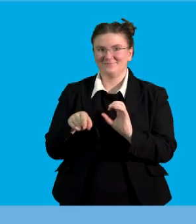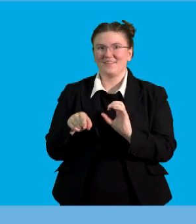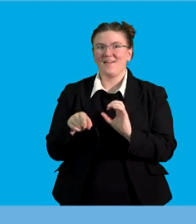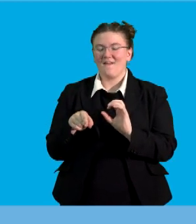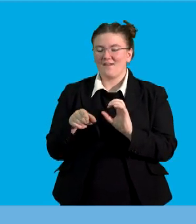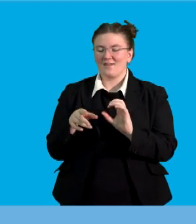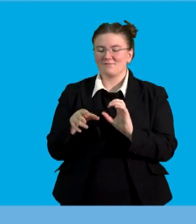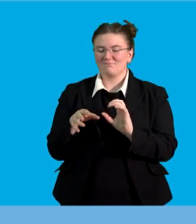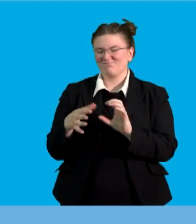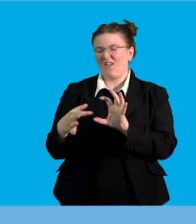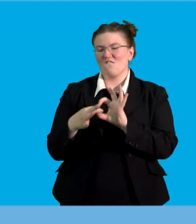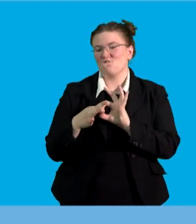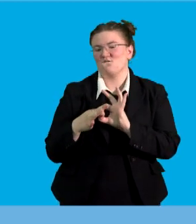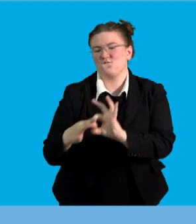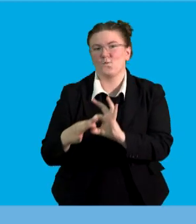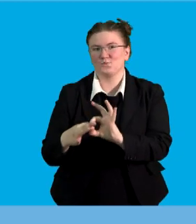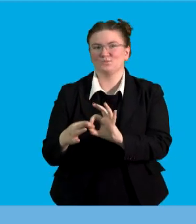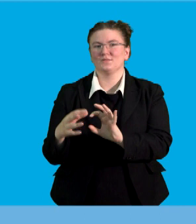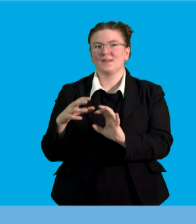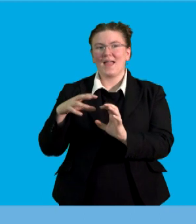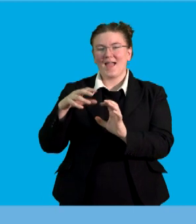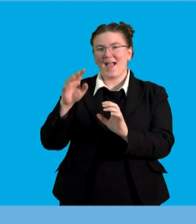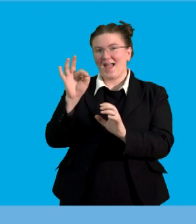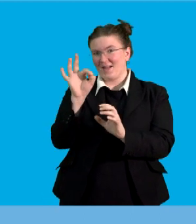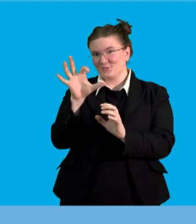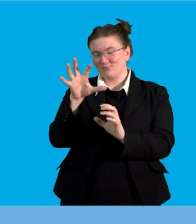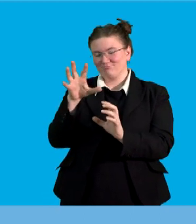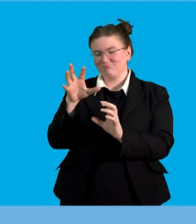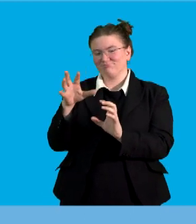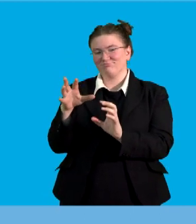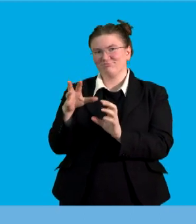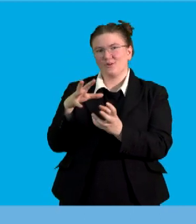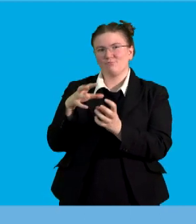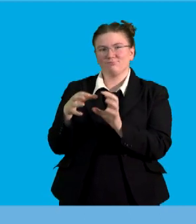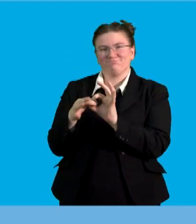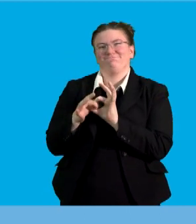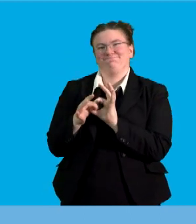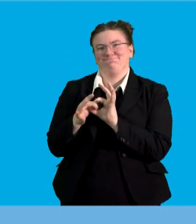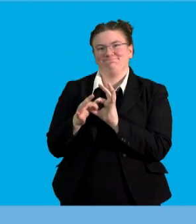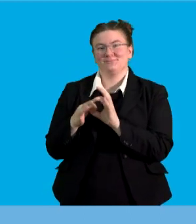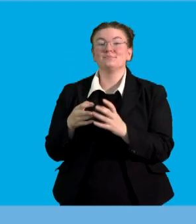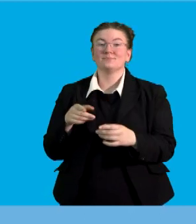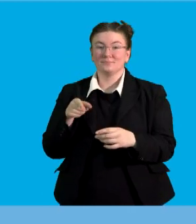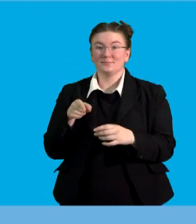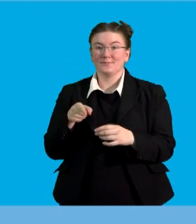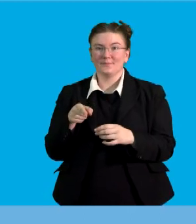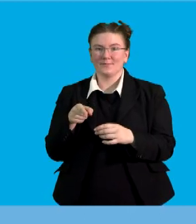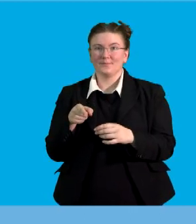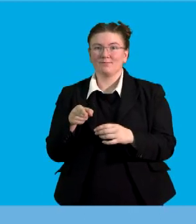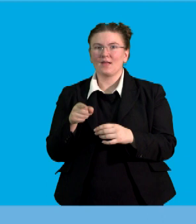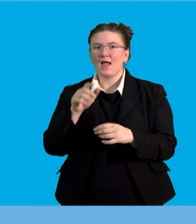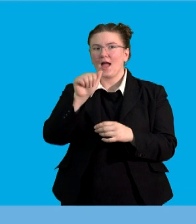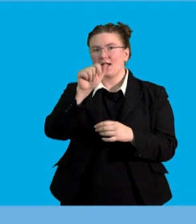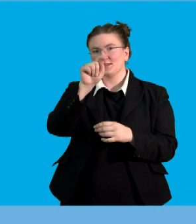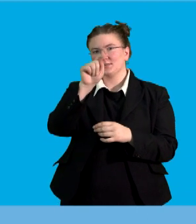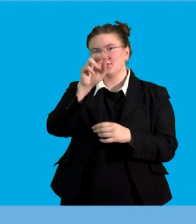that holds the atom together. So this chemical bond that you're talking about here, that holds the atoms in a compound together, that's